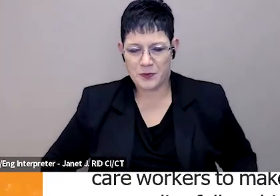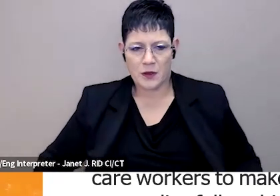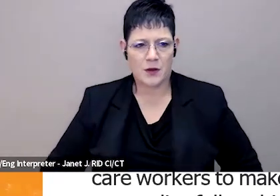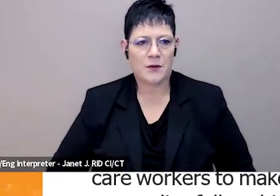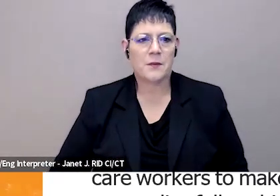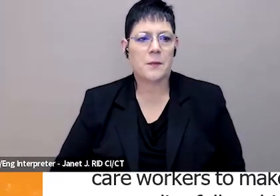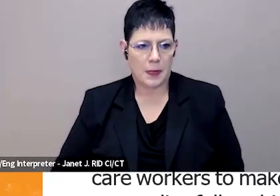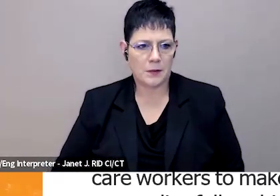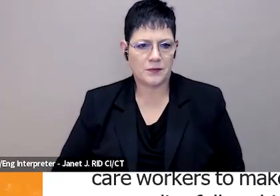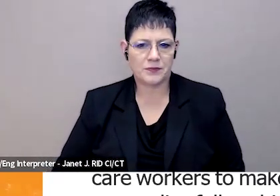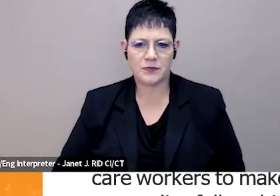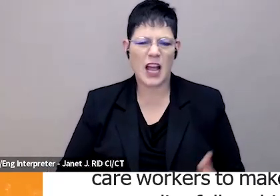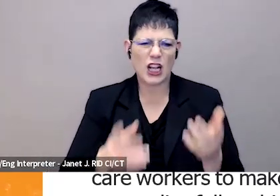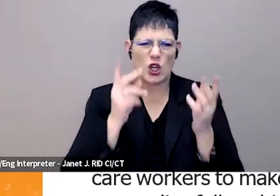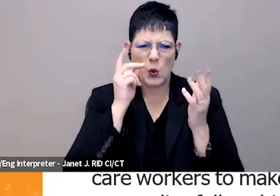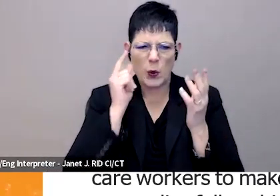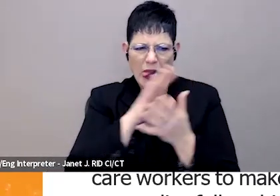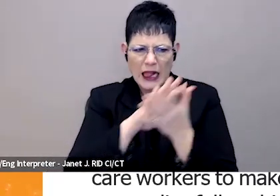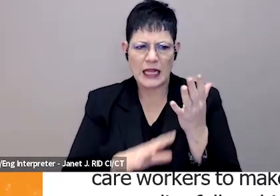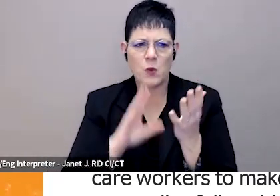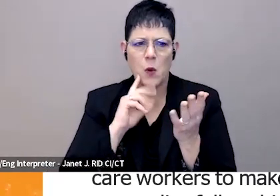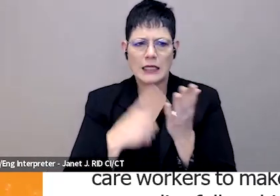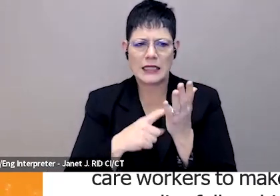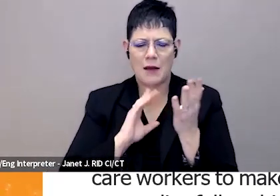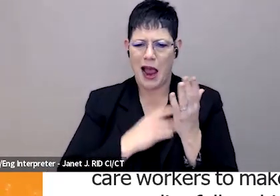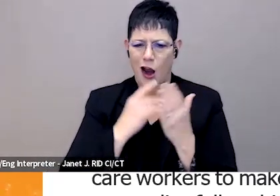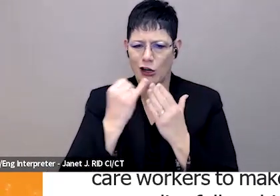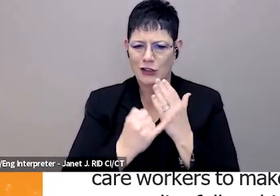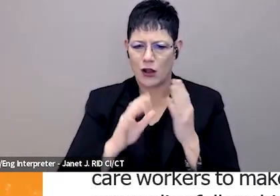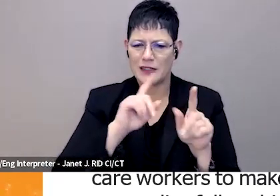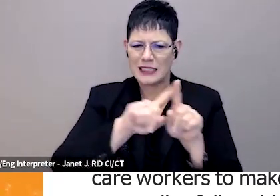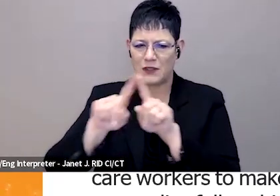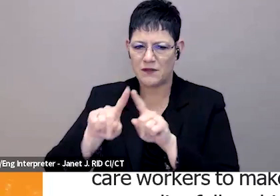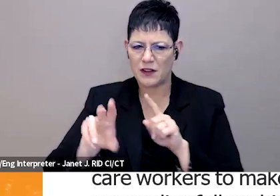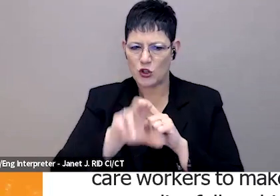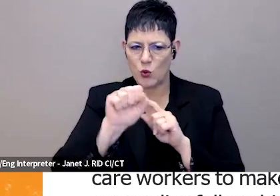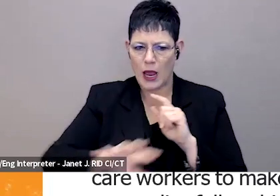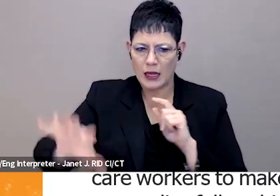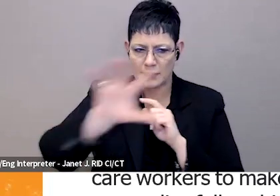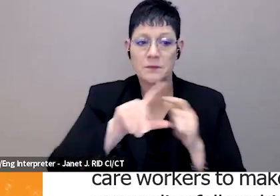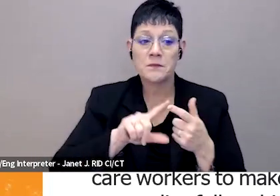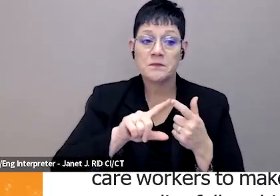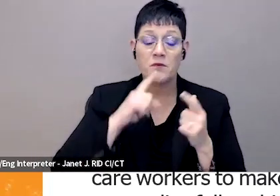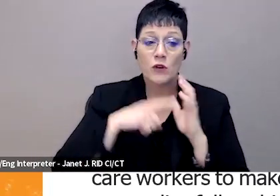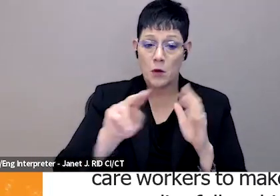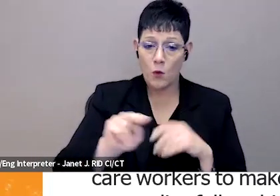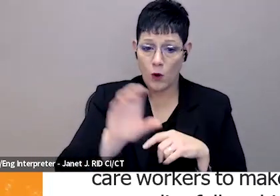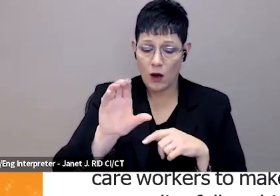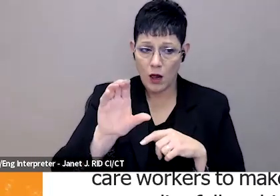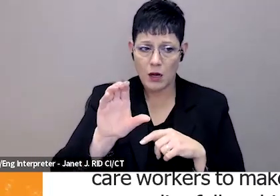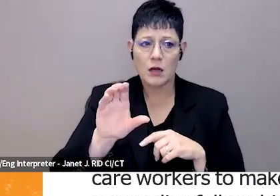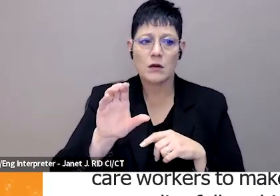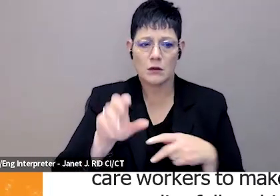So I'm going to just roll really quickly about some of our initiatives in different states. In North Carolina, we have 2